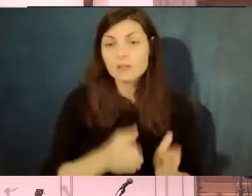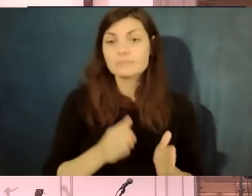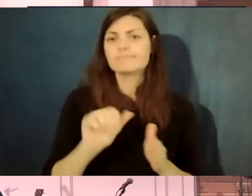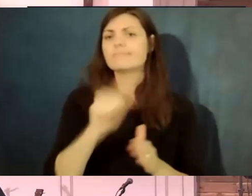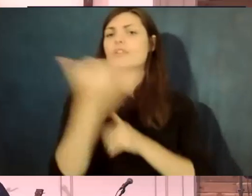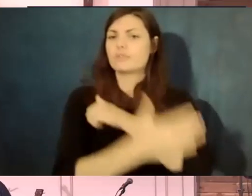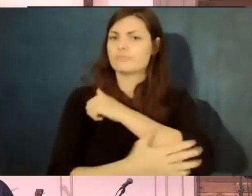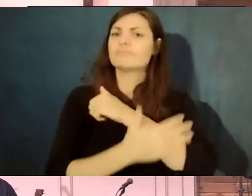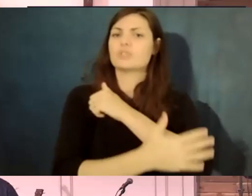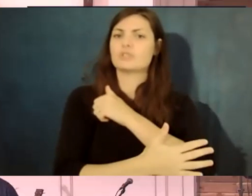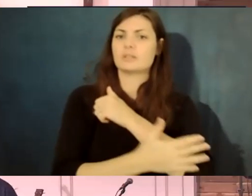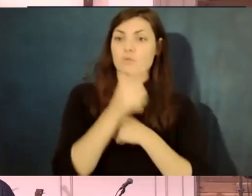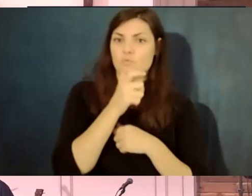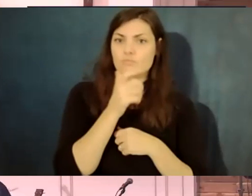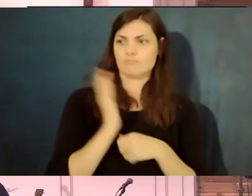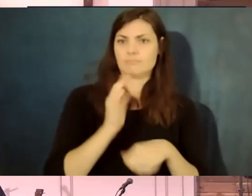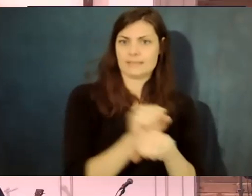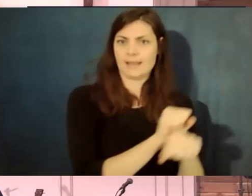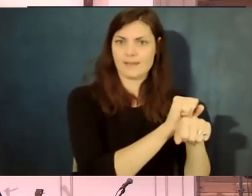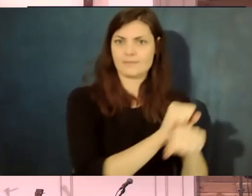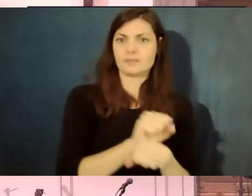that have been enslaved by Egypt.